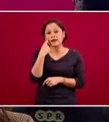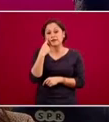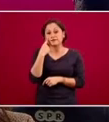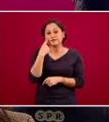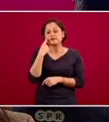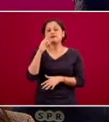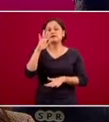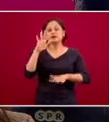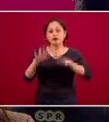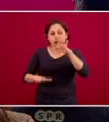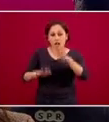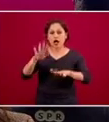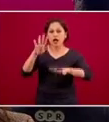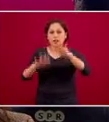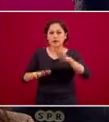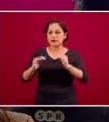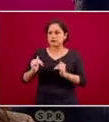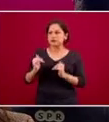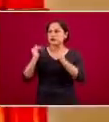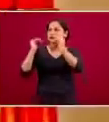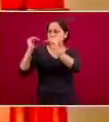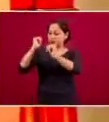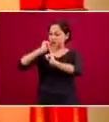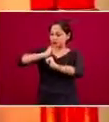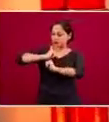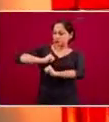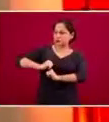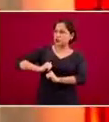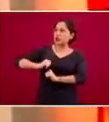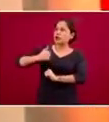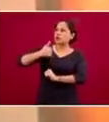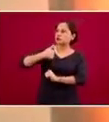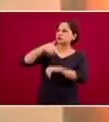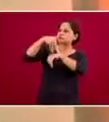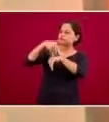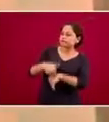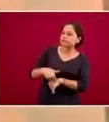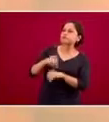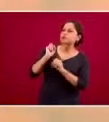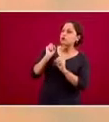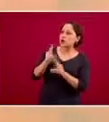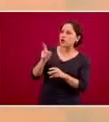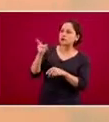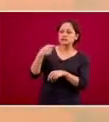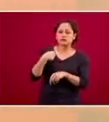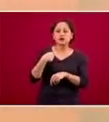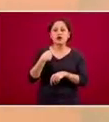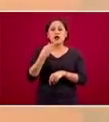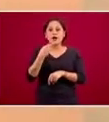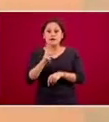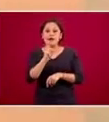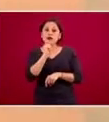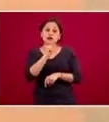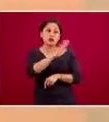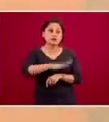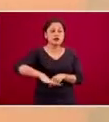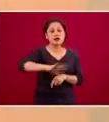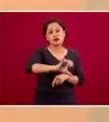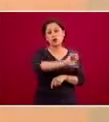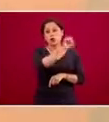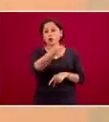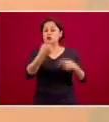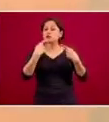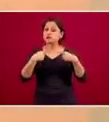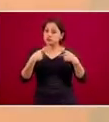cooperate with our leaders and with the team leaders.